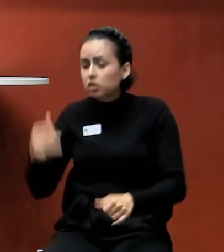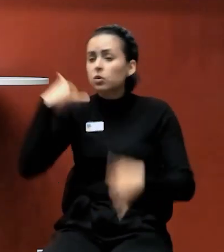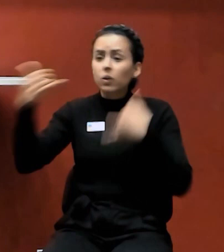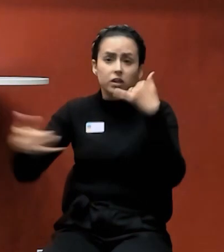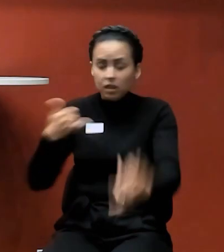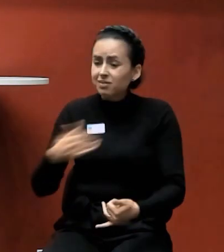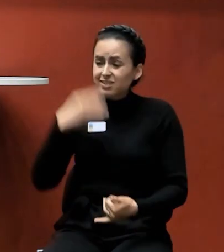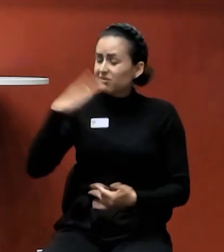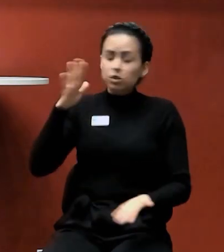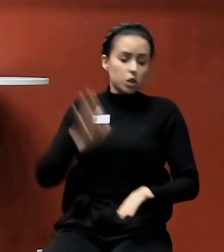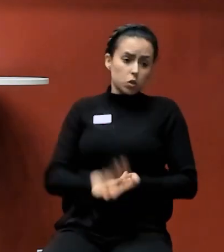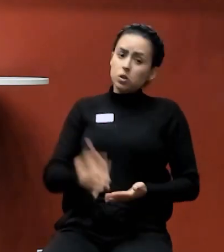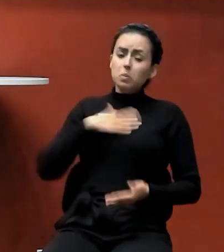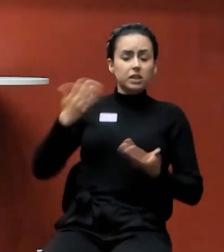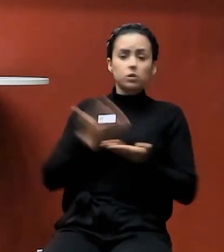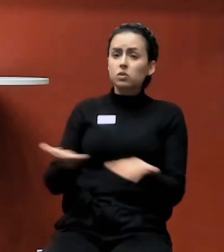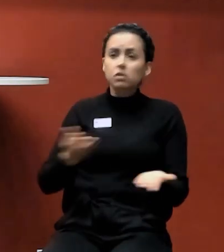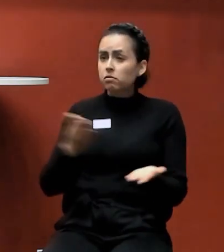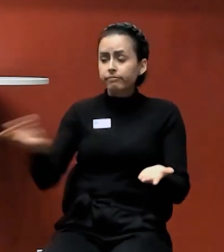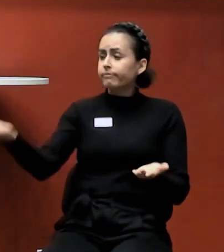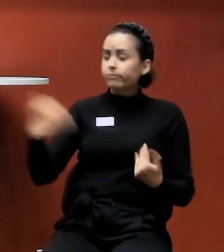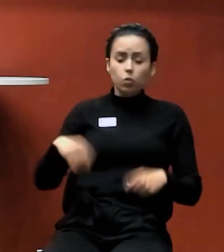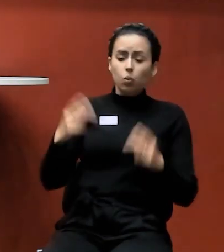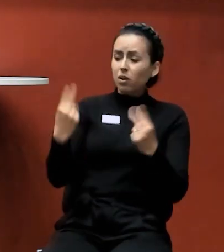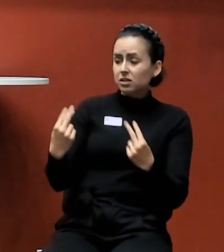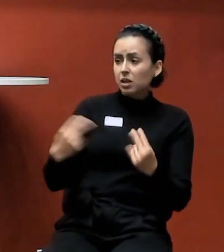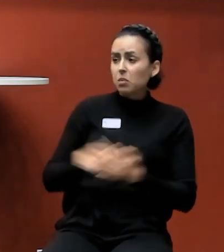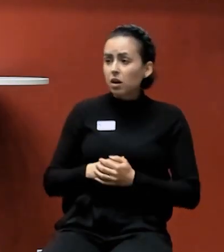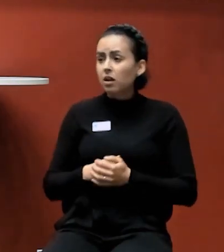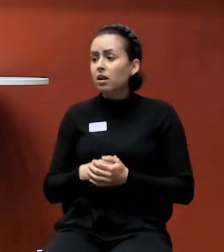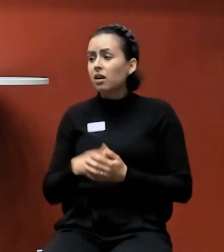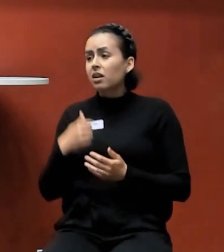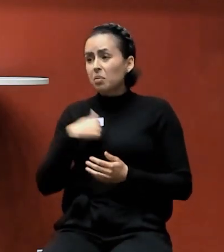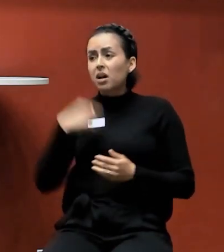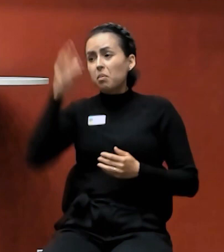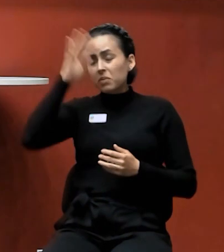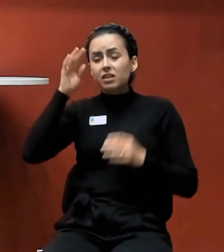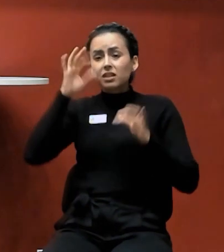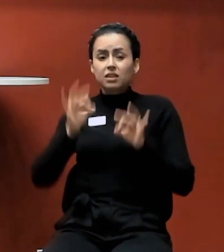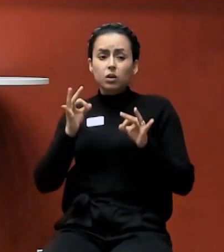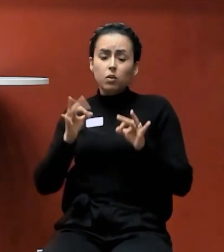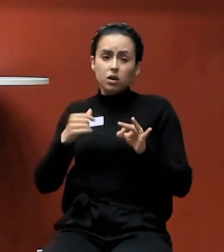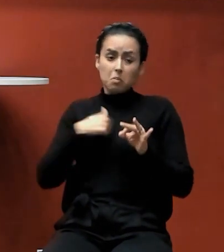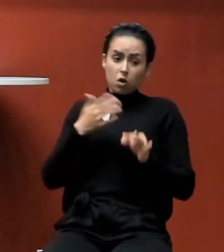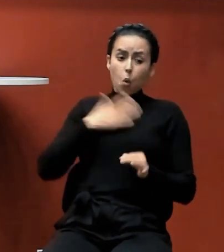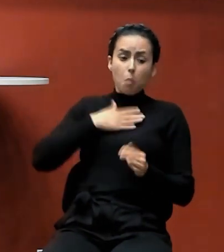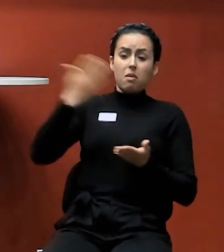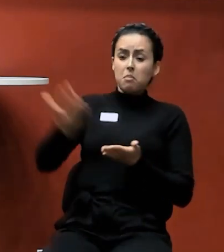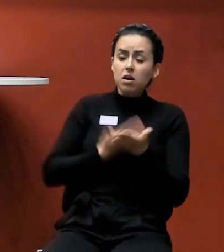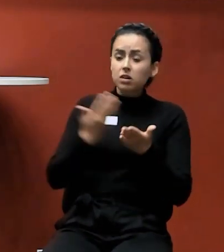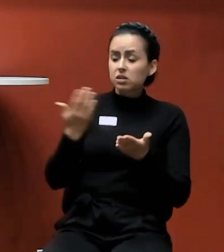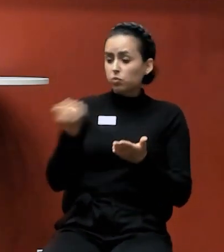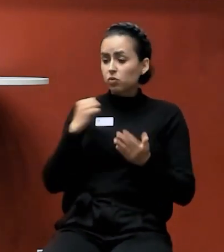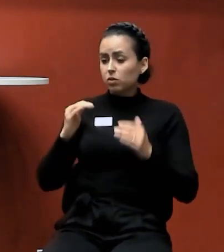They never came to see my performance. I'm like, how will I get to the next level in my own freaking country?